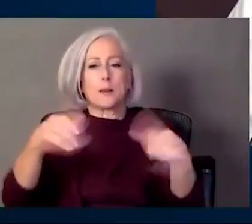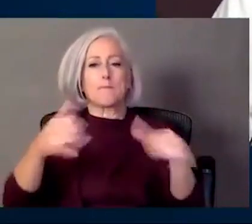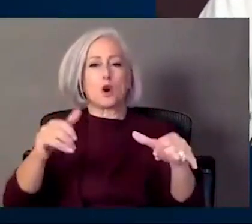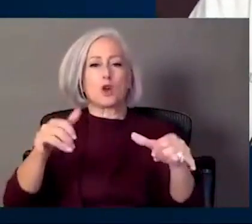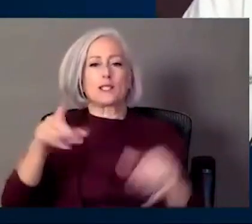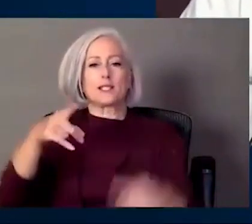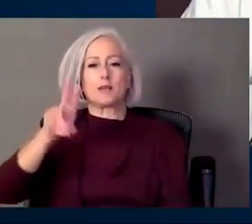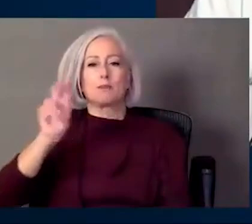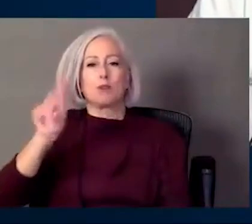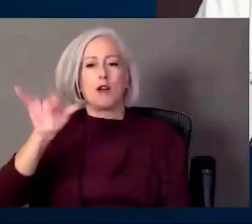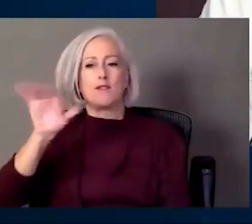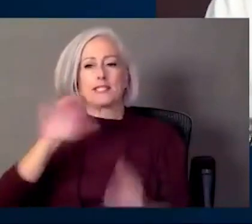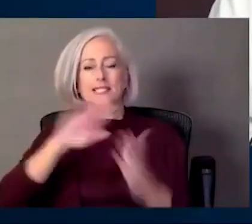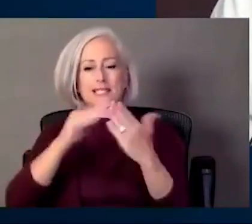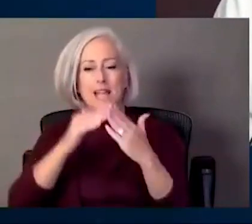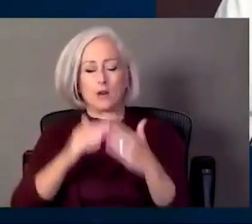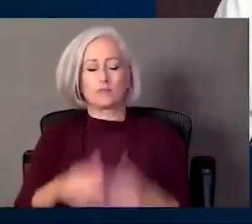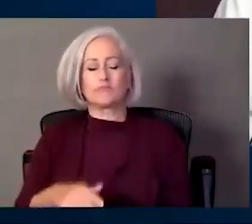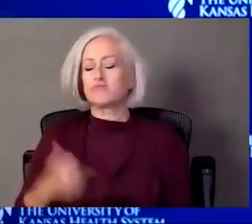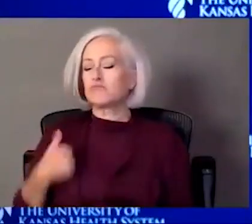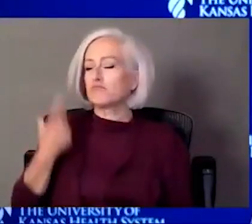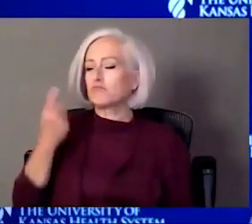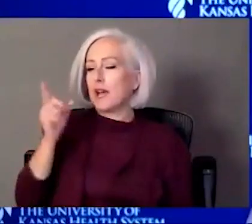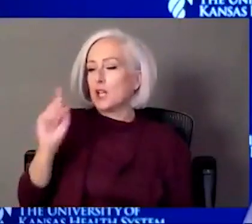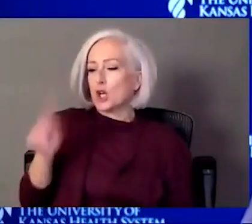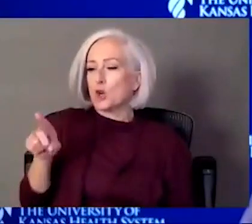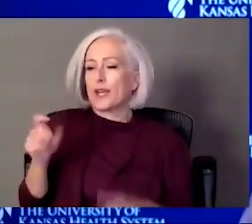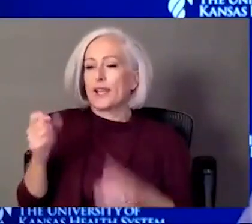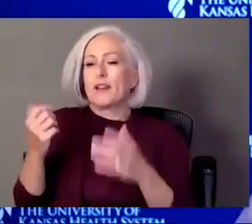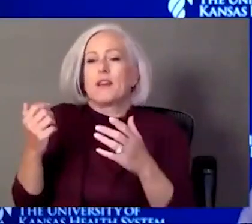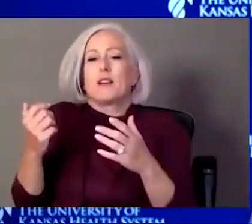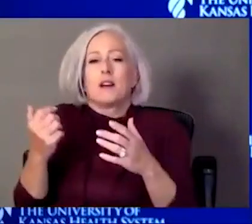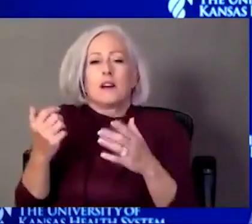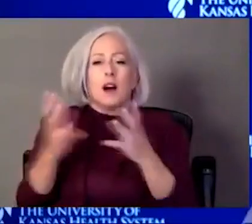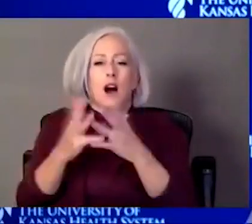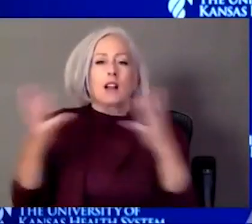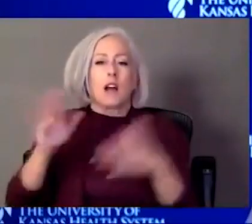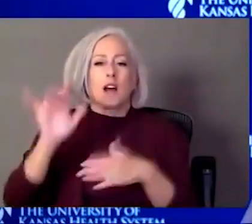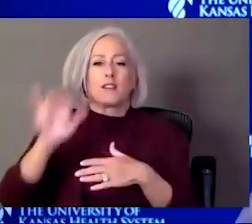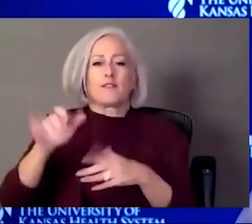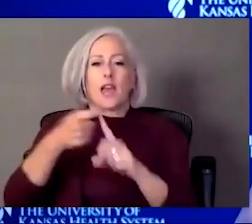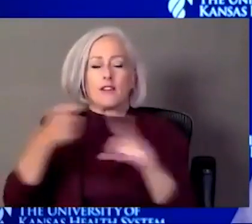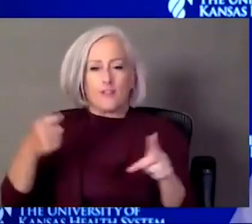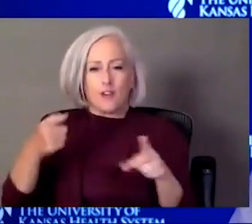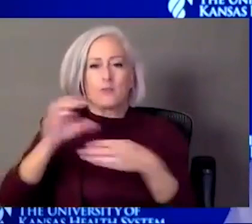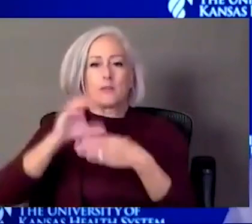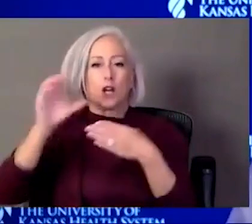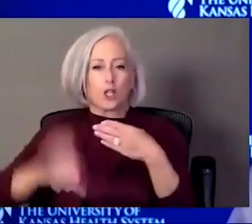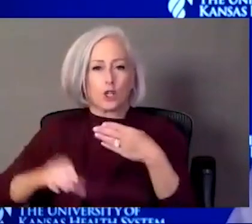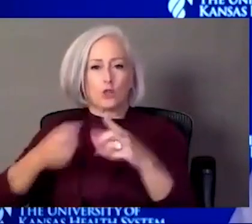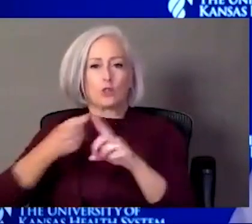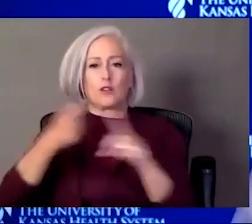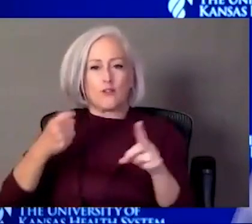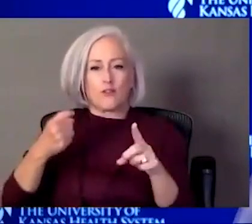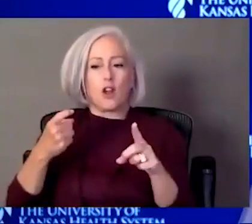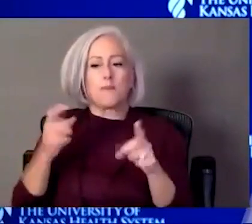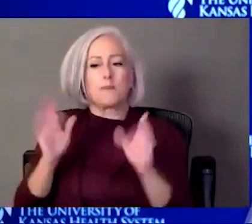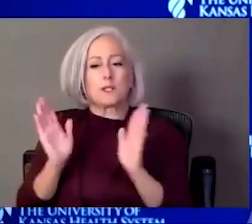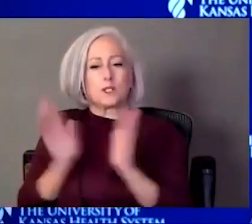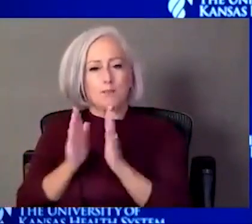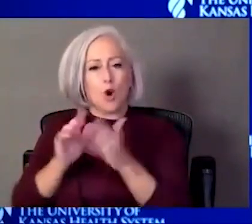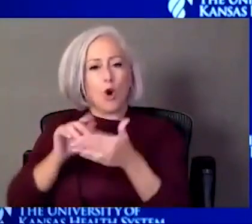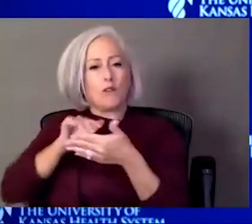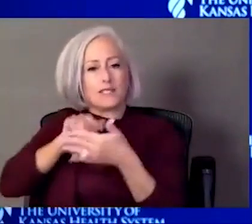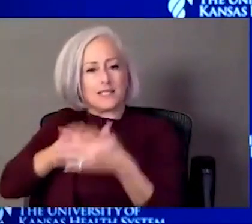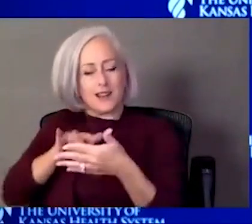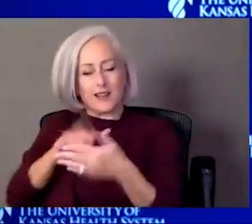agree. You know, a lot of this is based on conclusions that have drawn from very small studies. One study out of China